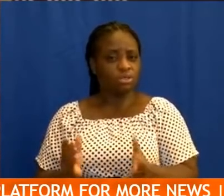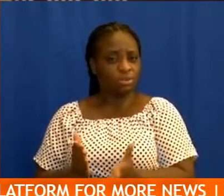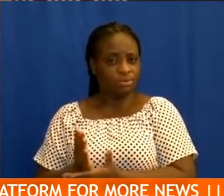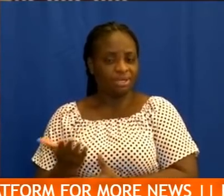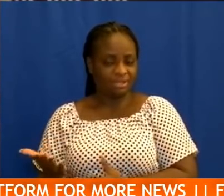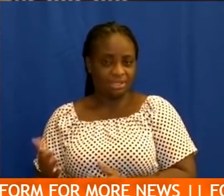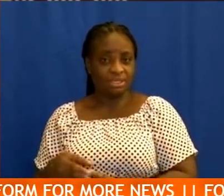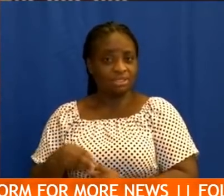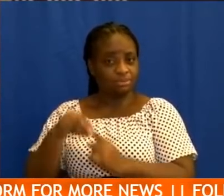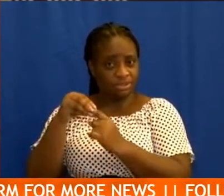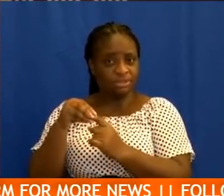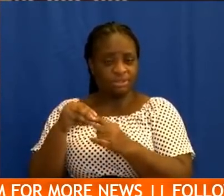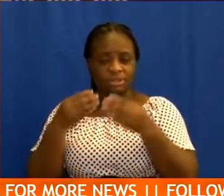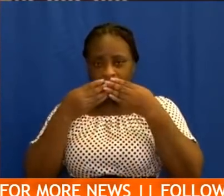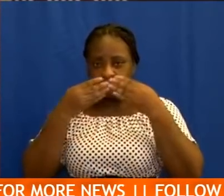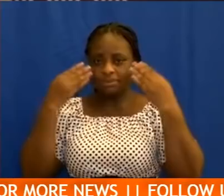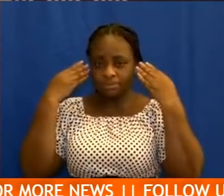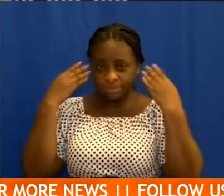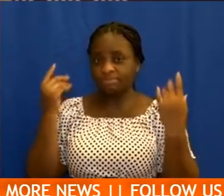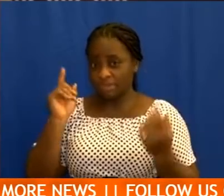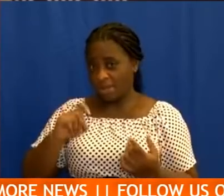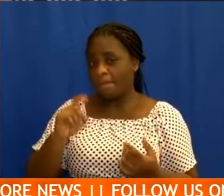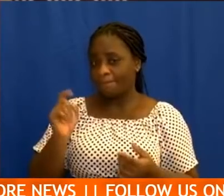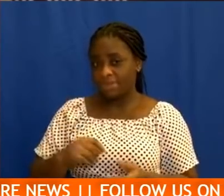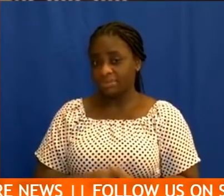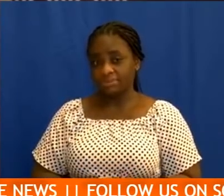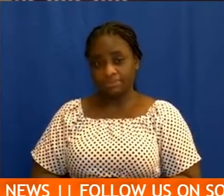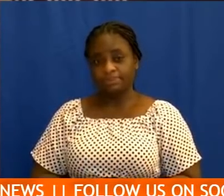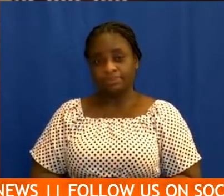achuni titri mask we.